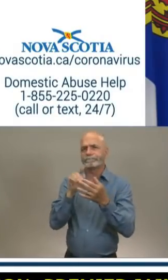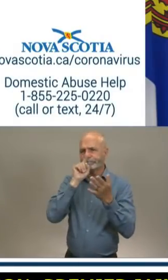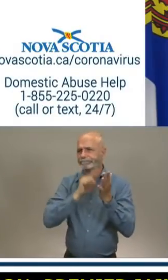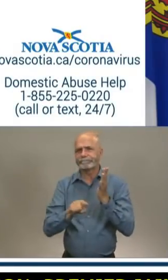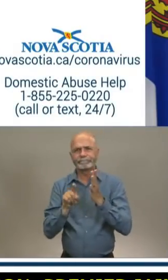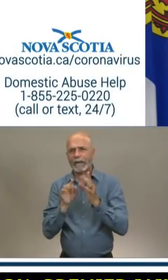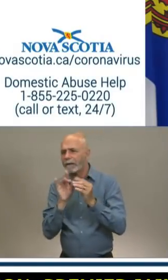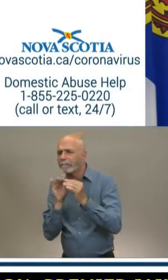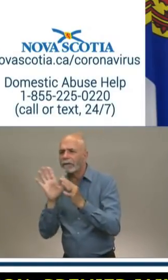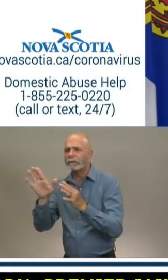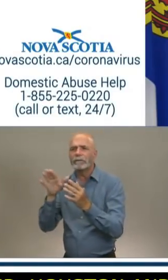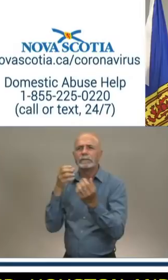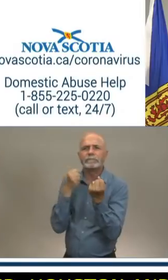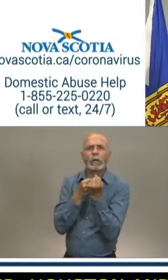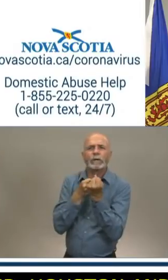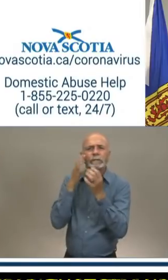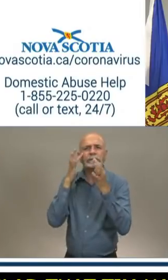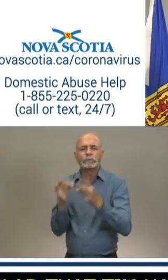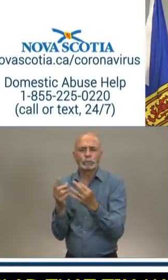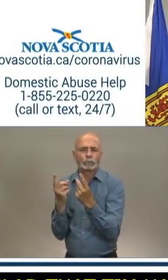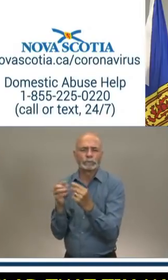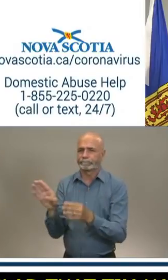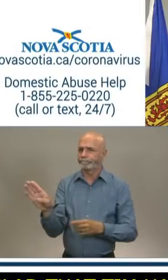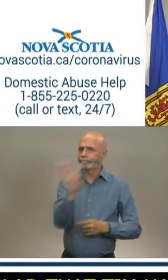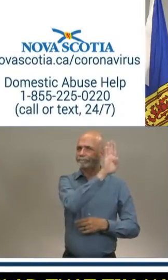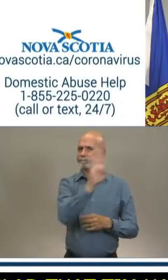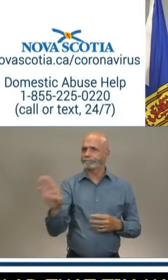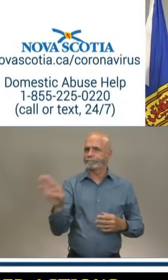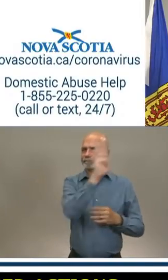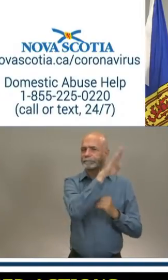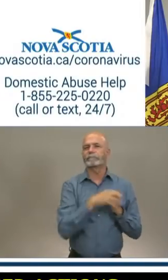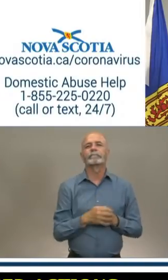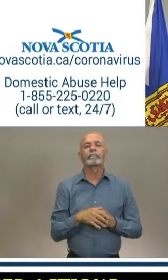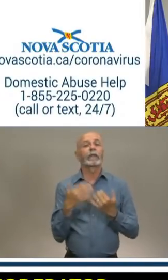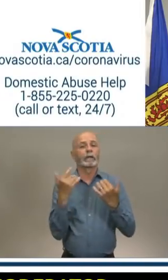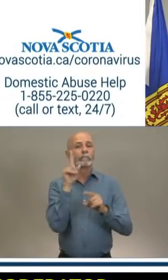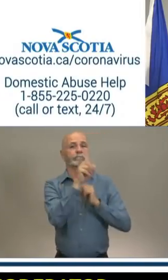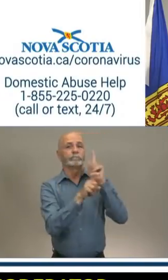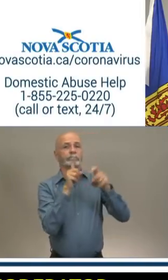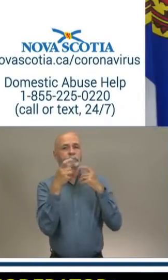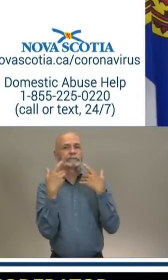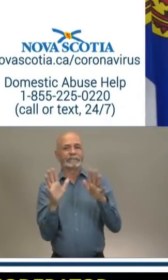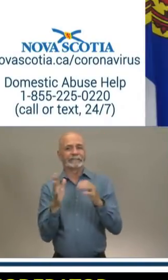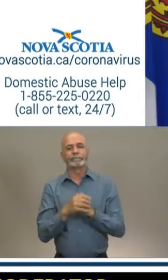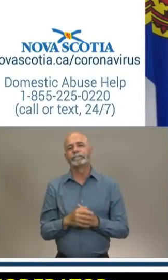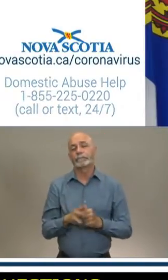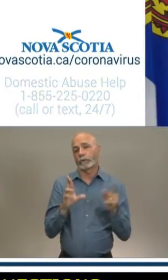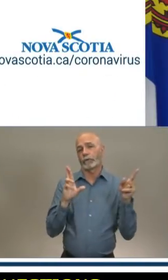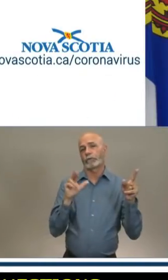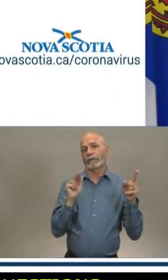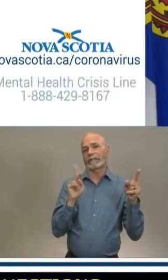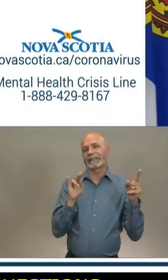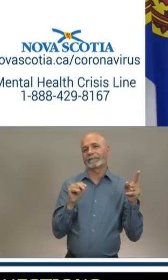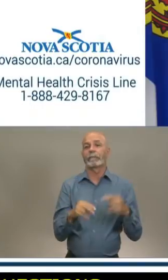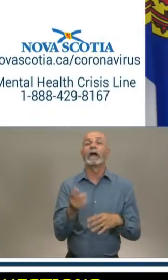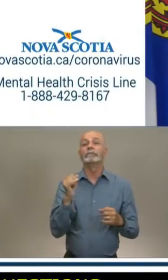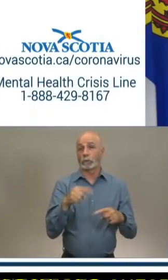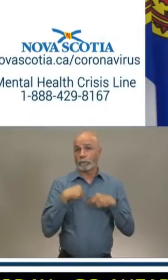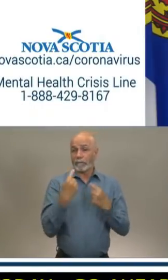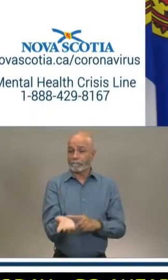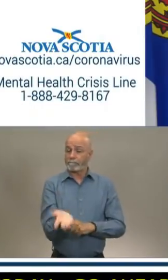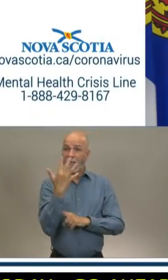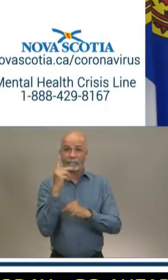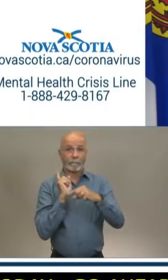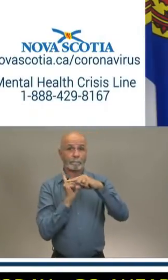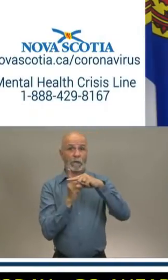actions. That's all the time we have for questions today. Go ahead, Premier. Thank you. So 5 cases today, and just yesterday we had